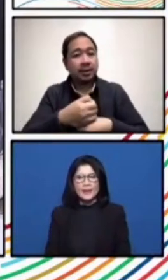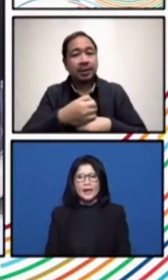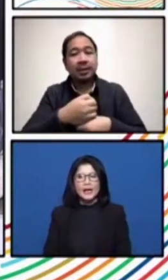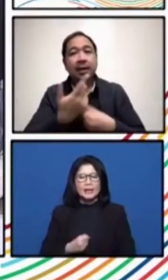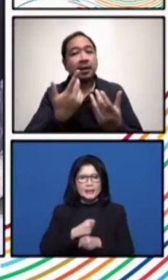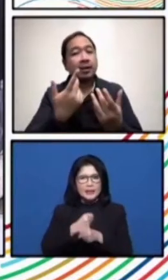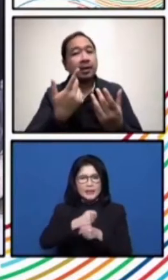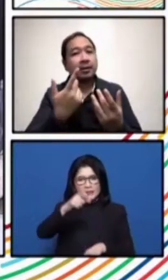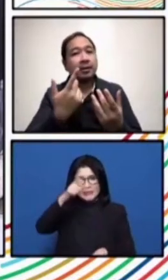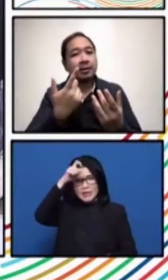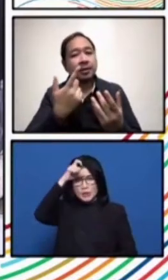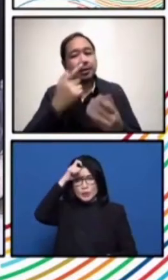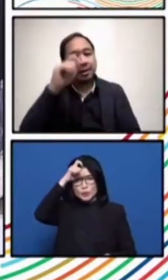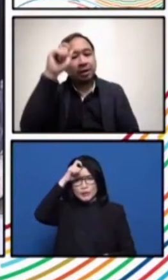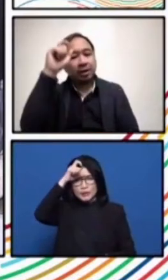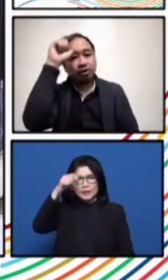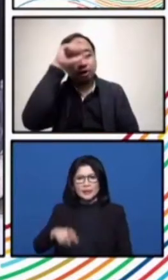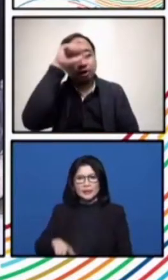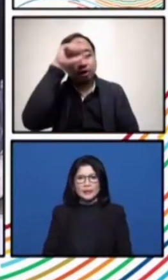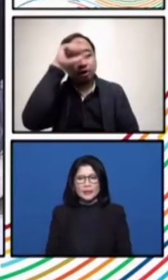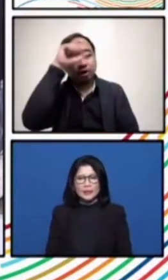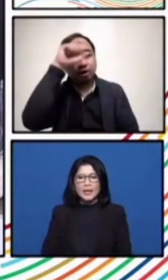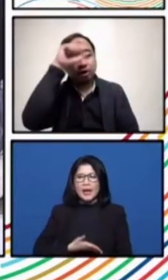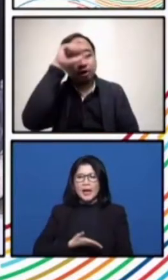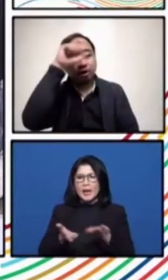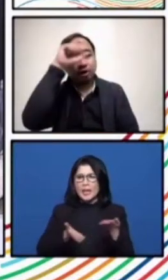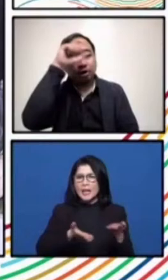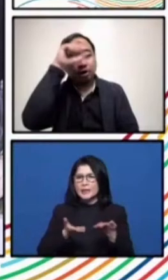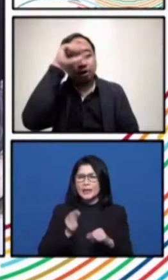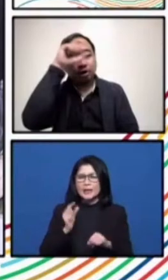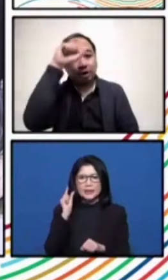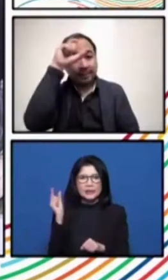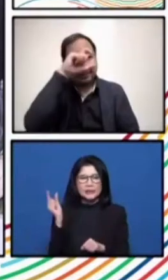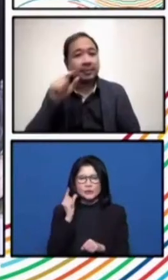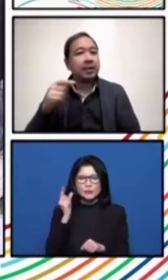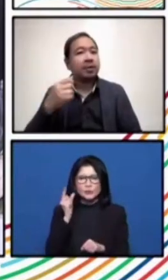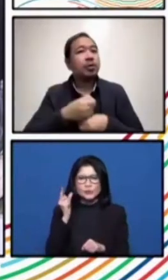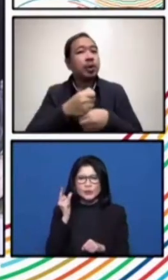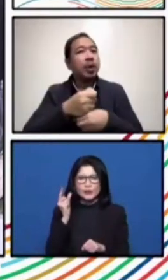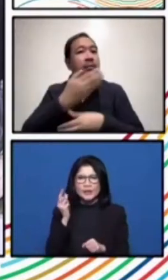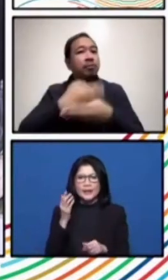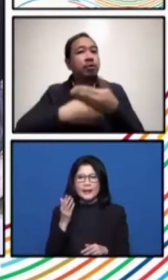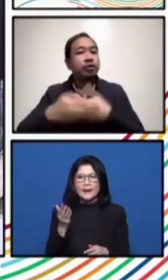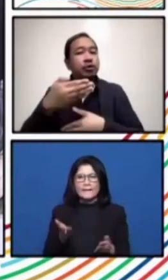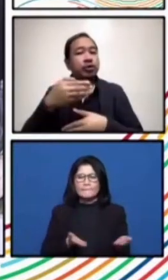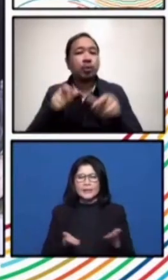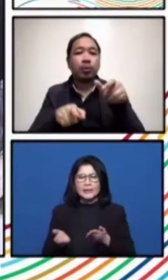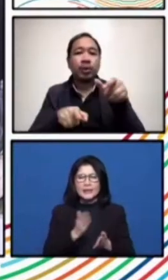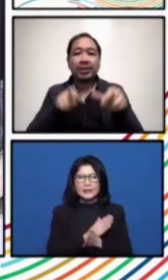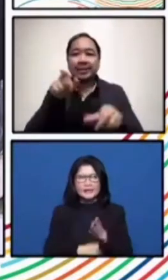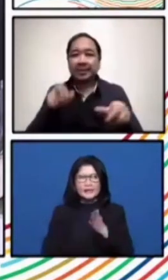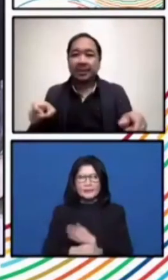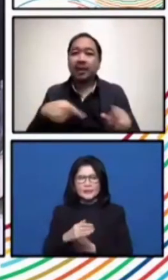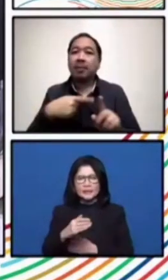general of services for persons with disabilities and the elderly from the ministry of family and Social Services